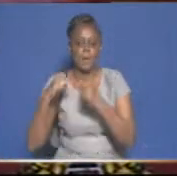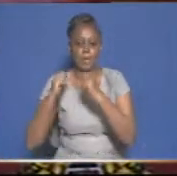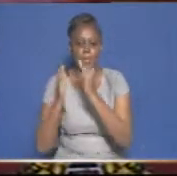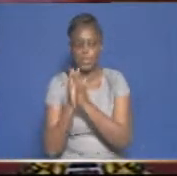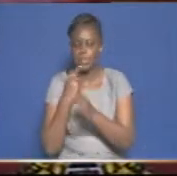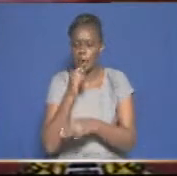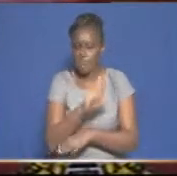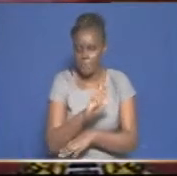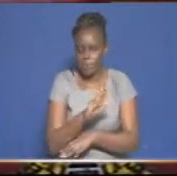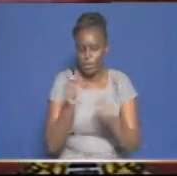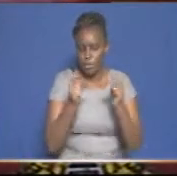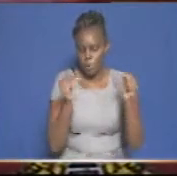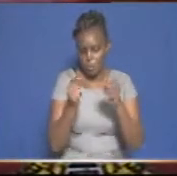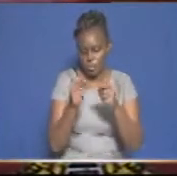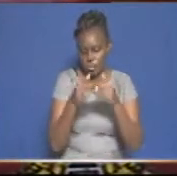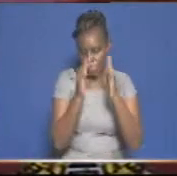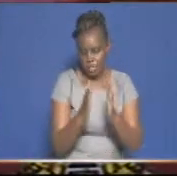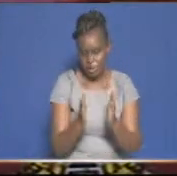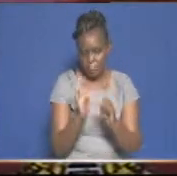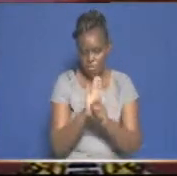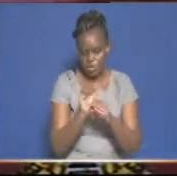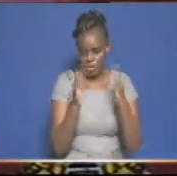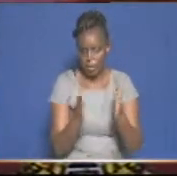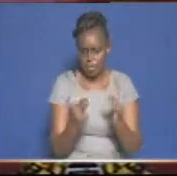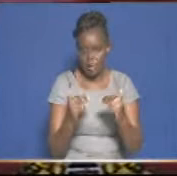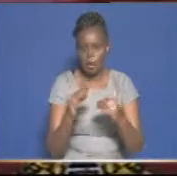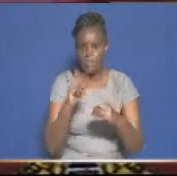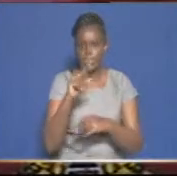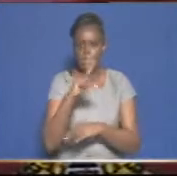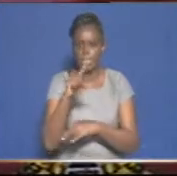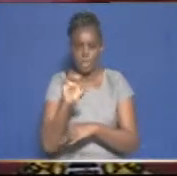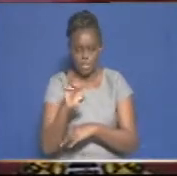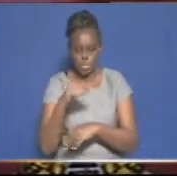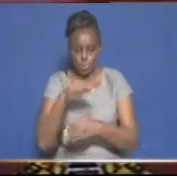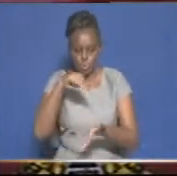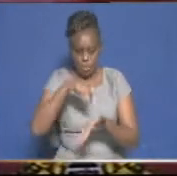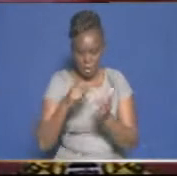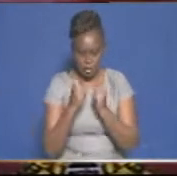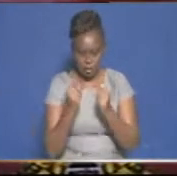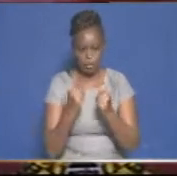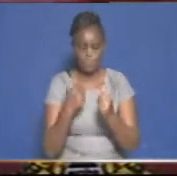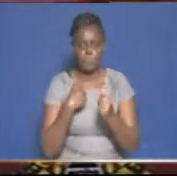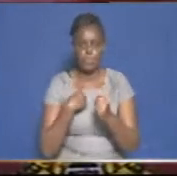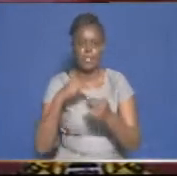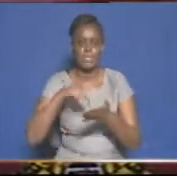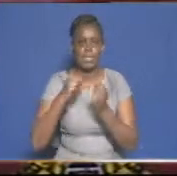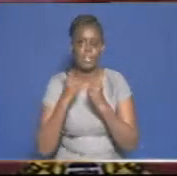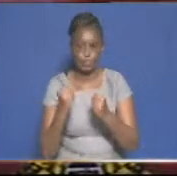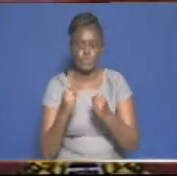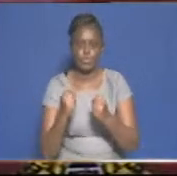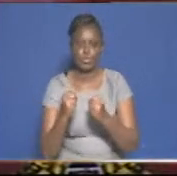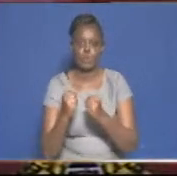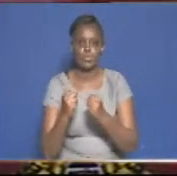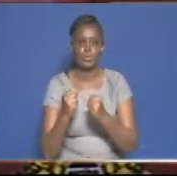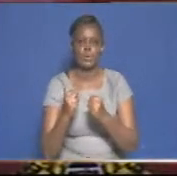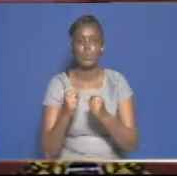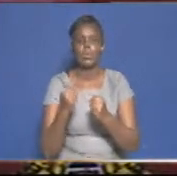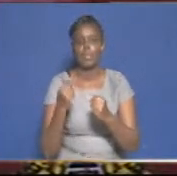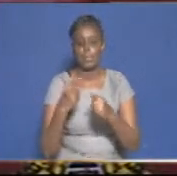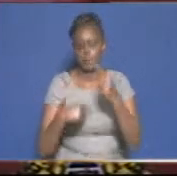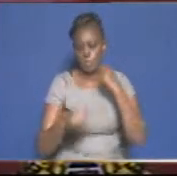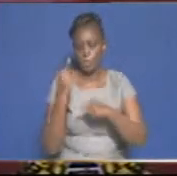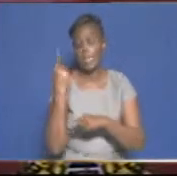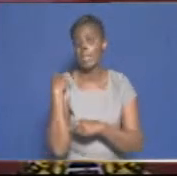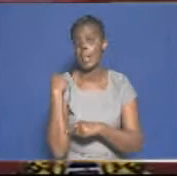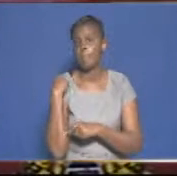him, you are the opposition leader, you are the minority leader with Honorable Nyanze, take your position, I'll take my position, we'll see the numbers.